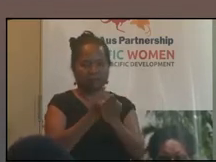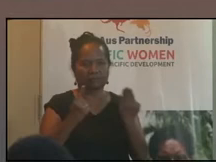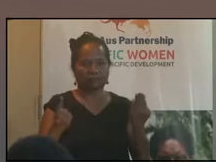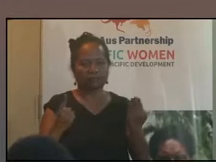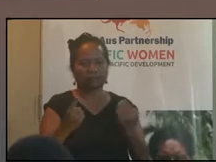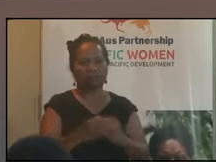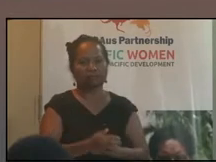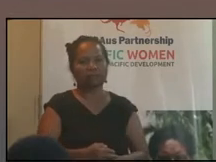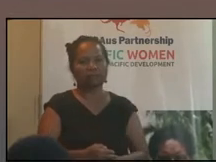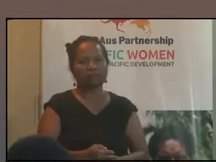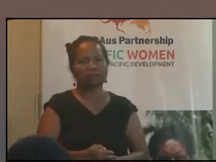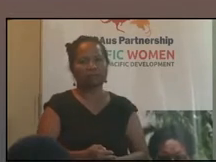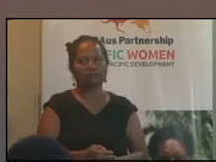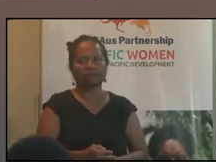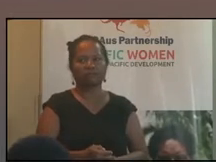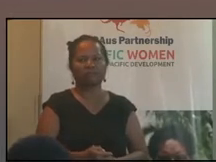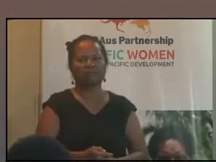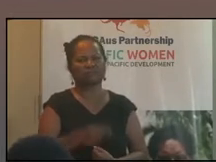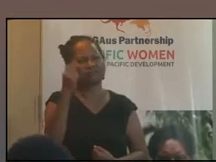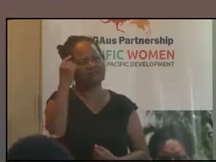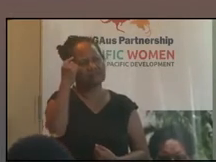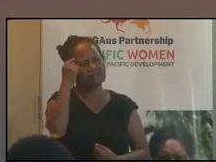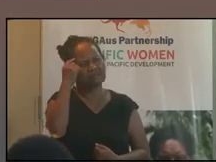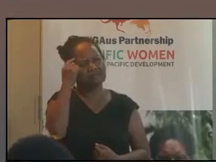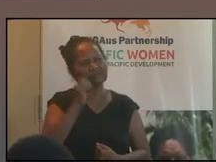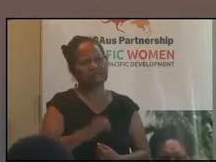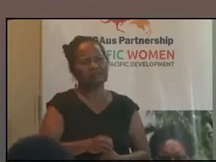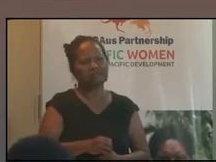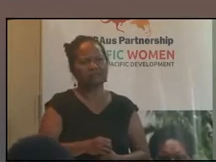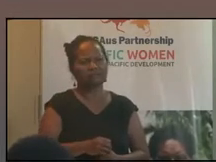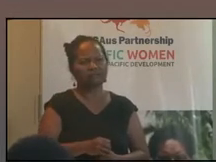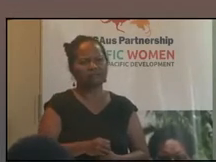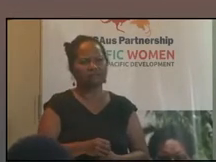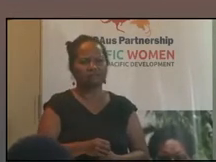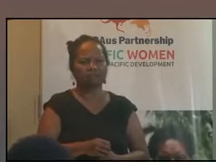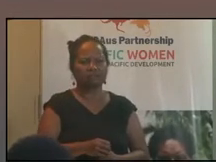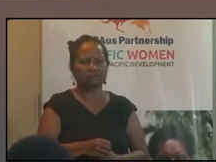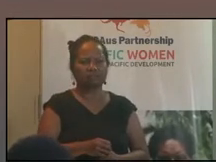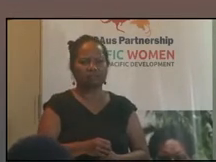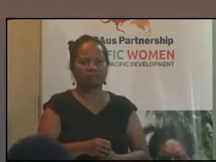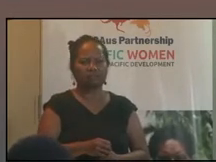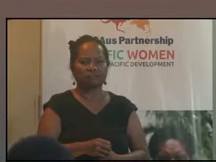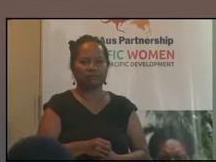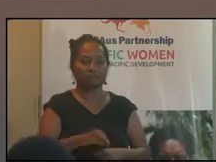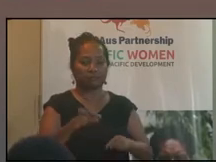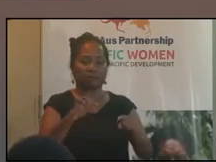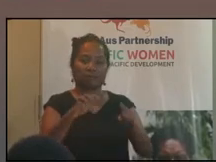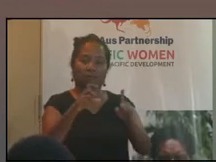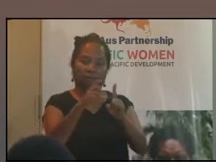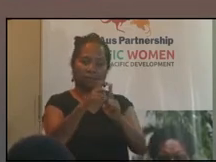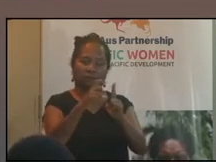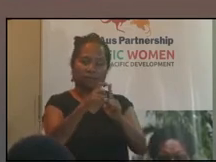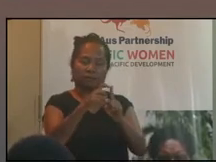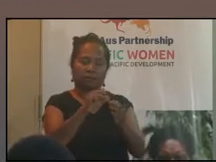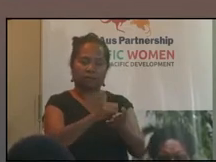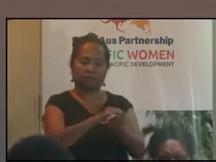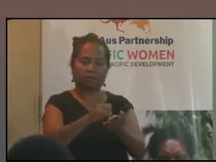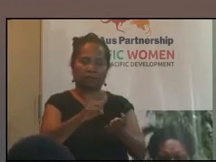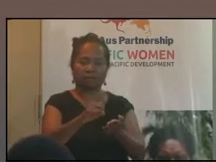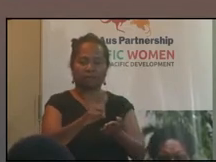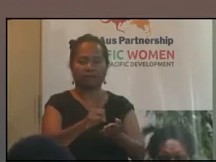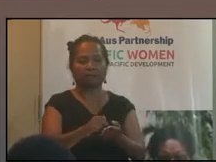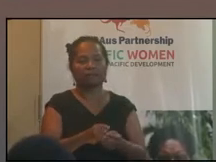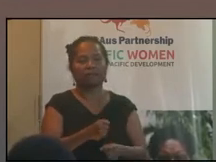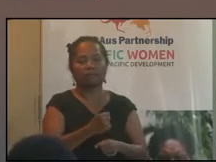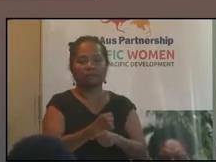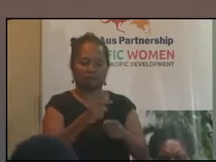Last year, we think it was prompted by the visit by the Deputy Secretary General of the UN,